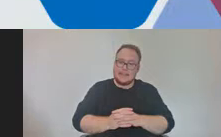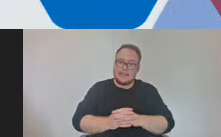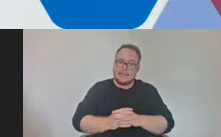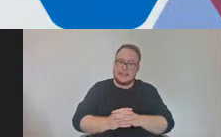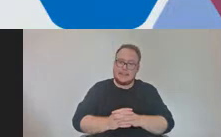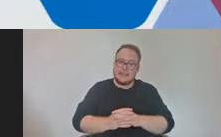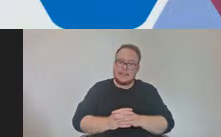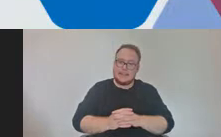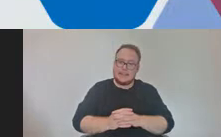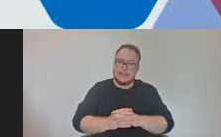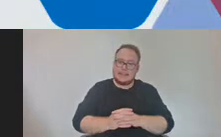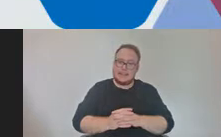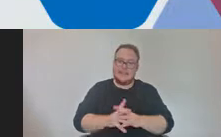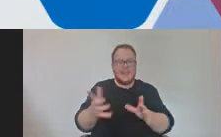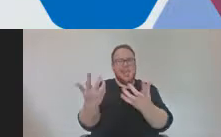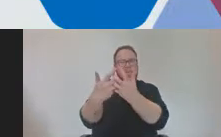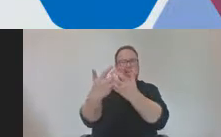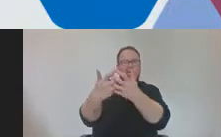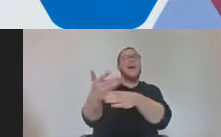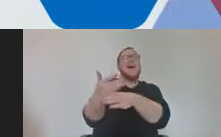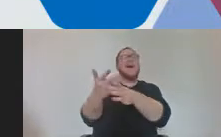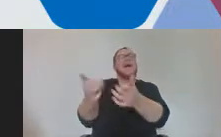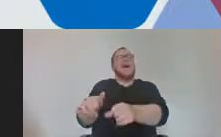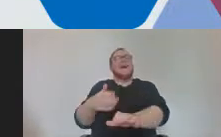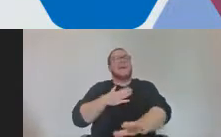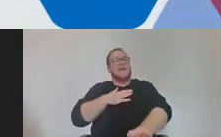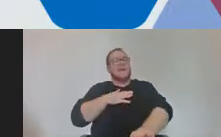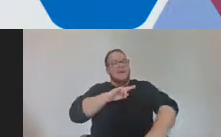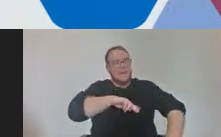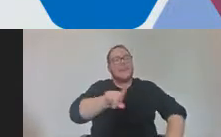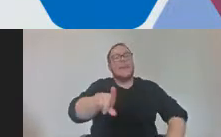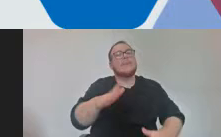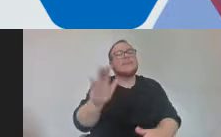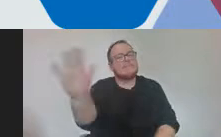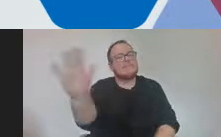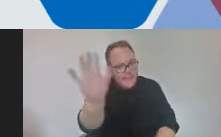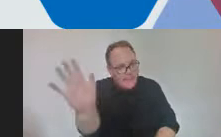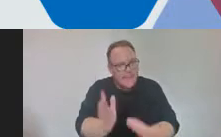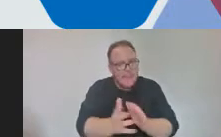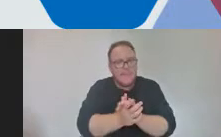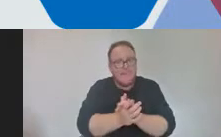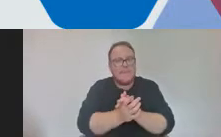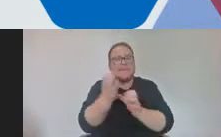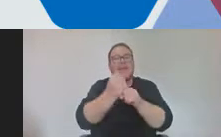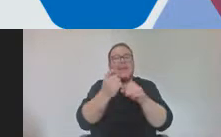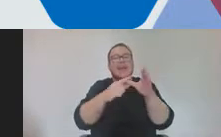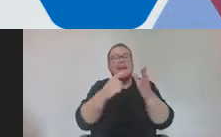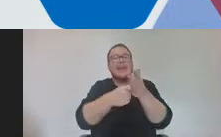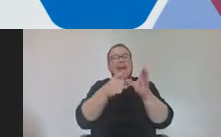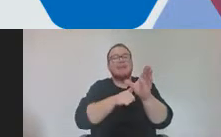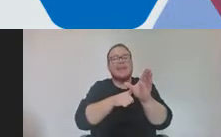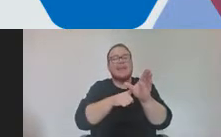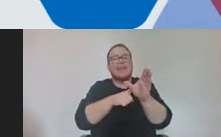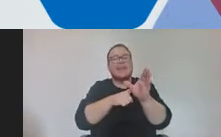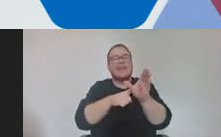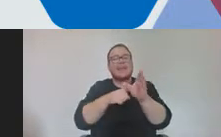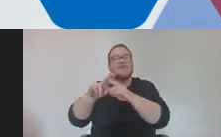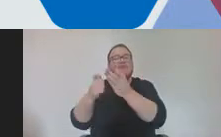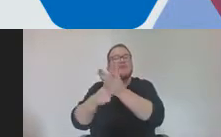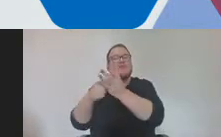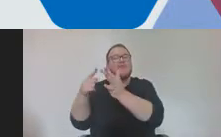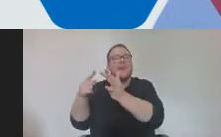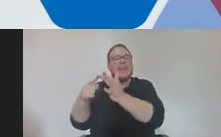I can get the technology to work. Hello everybody, I'm Gary Free, I'm the chair of Cannock